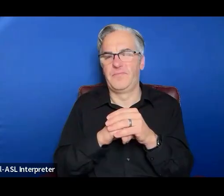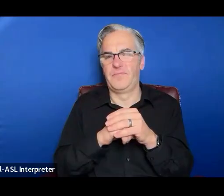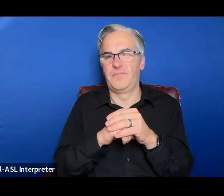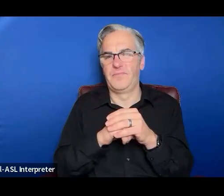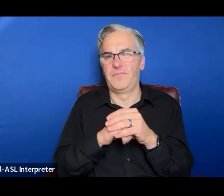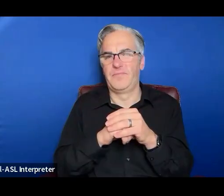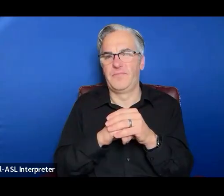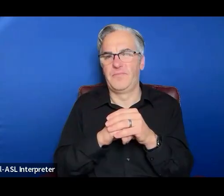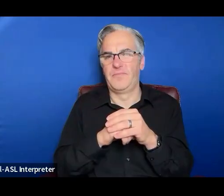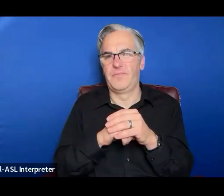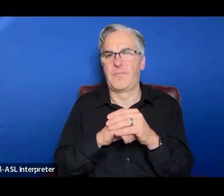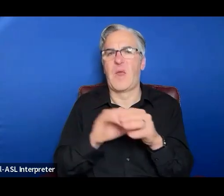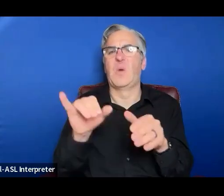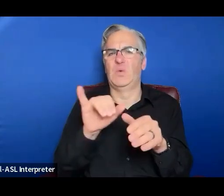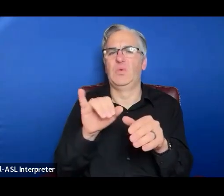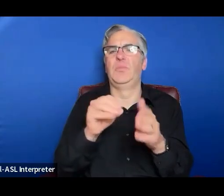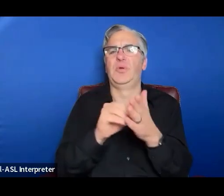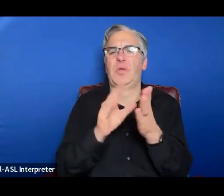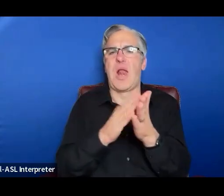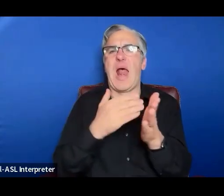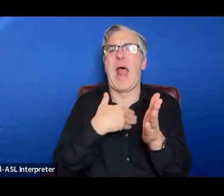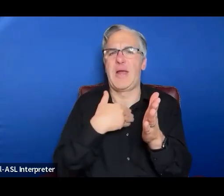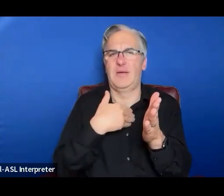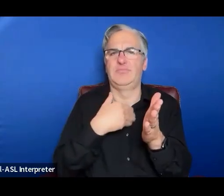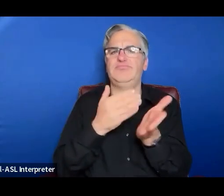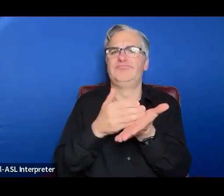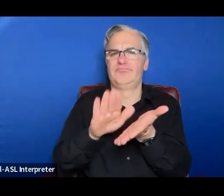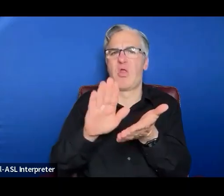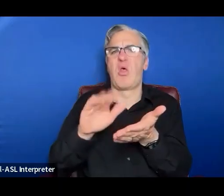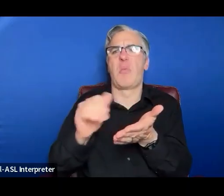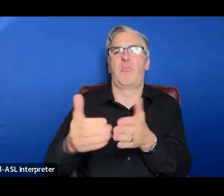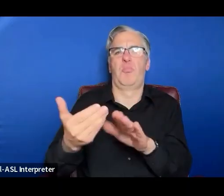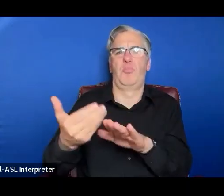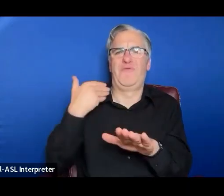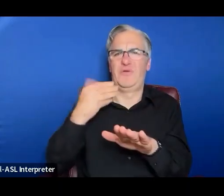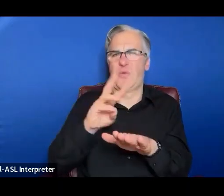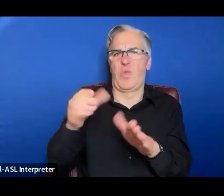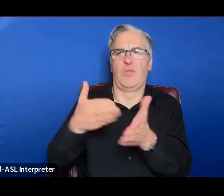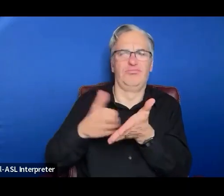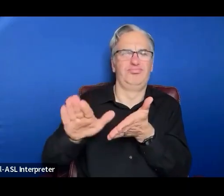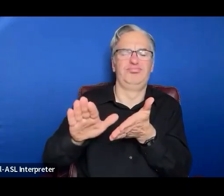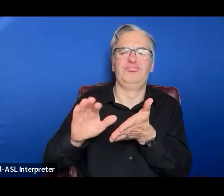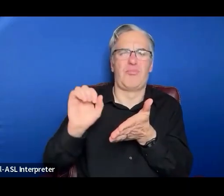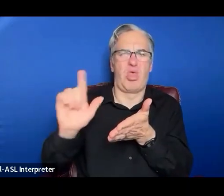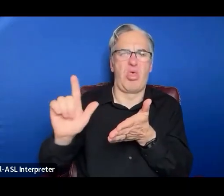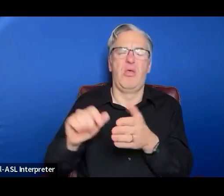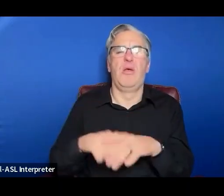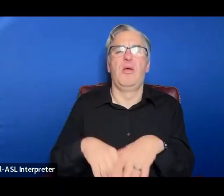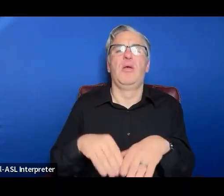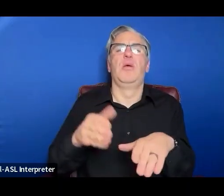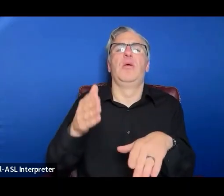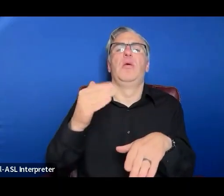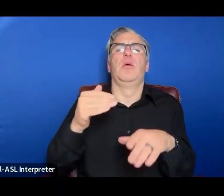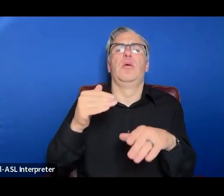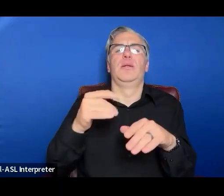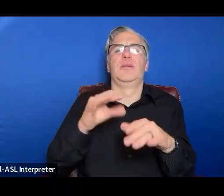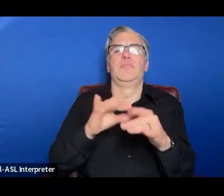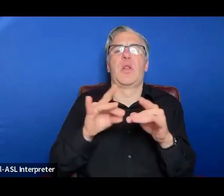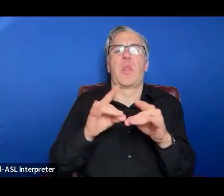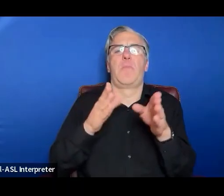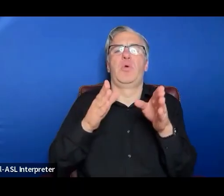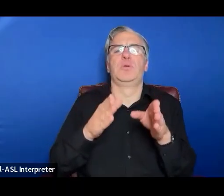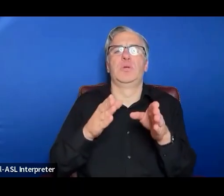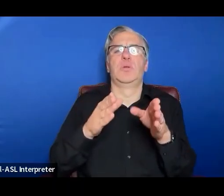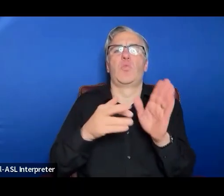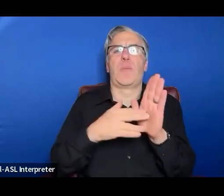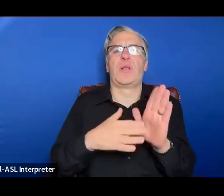I revoke all prior wills, that sort of thing. The next one says to the person represented that they have to